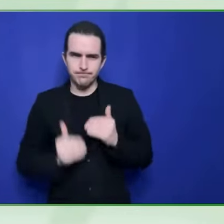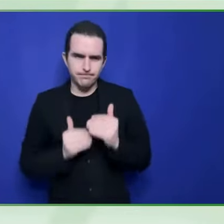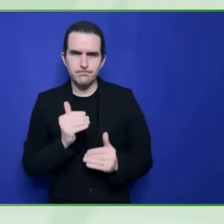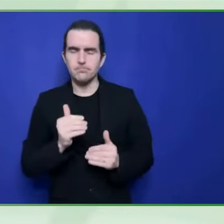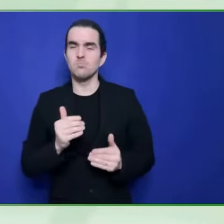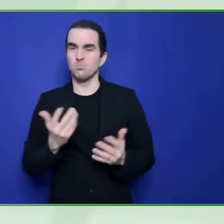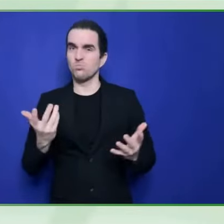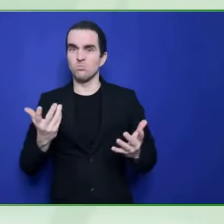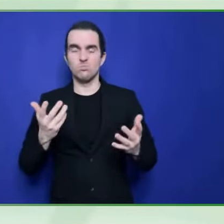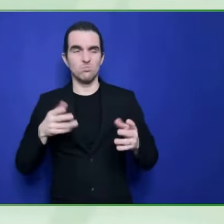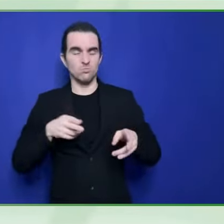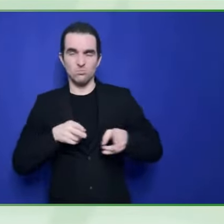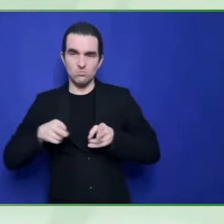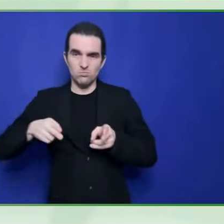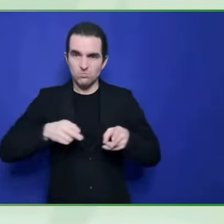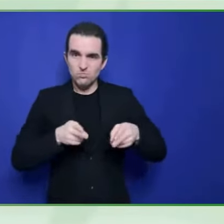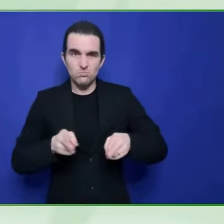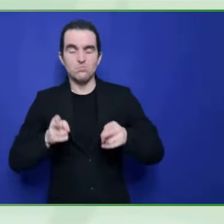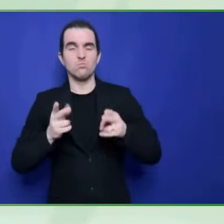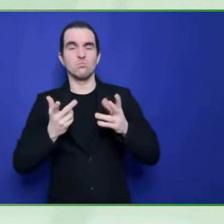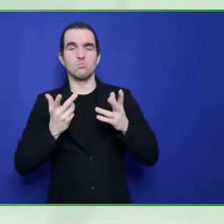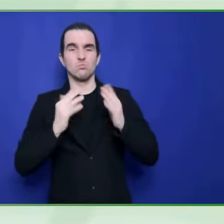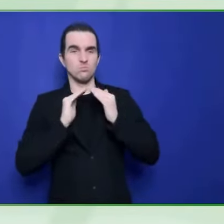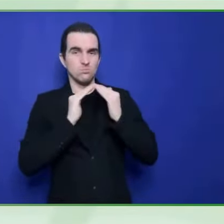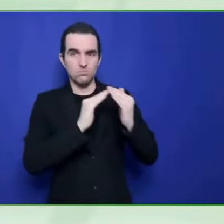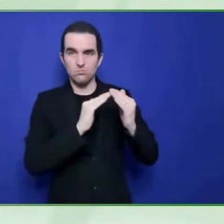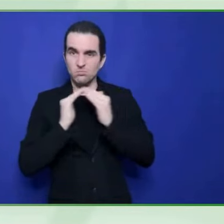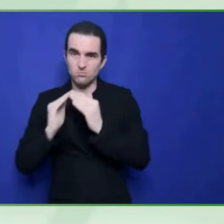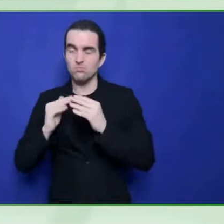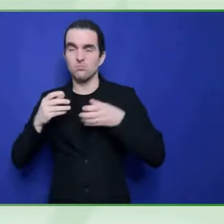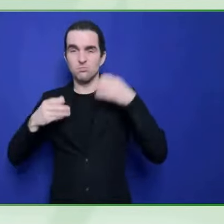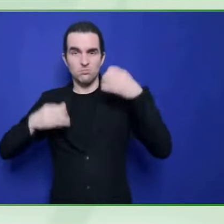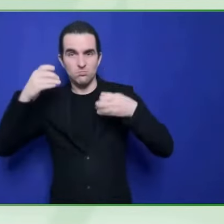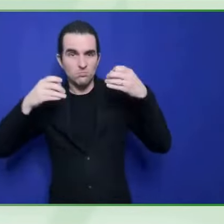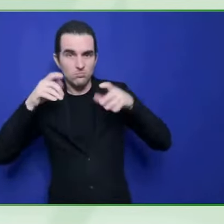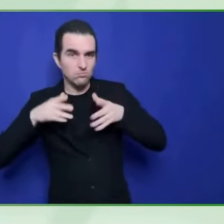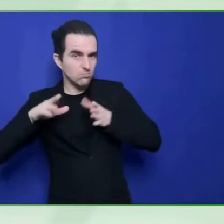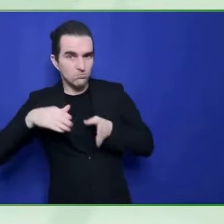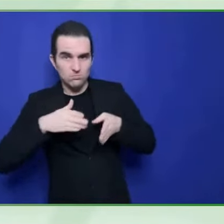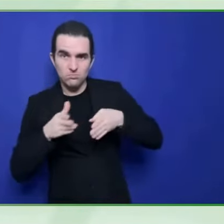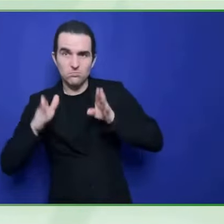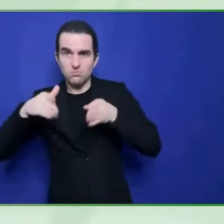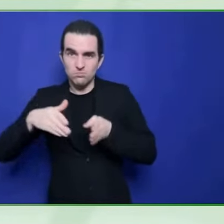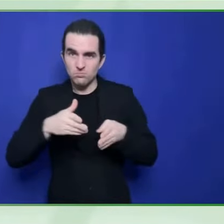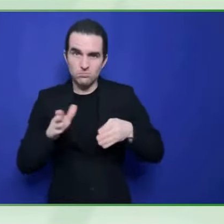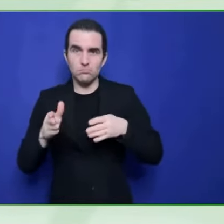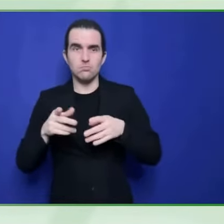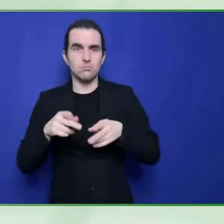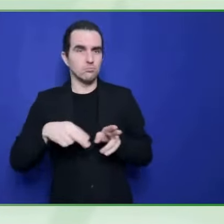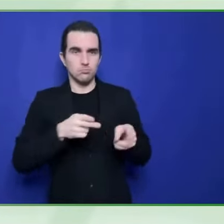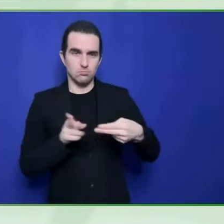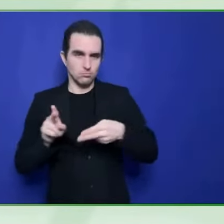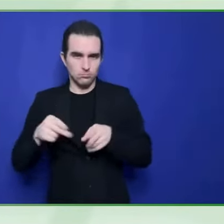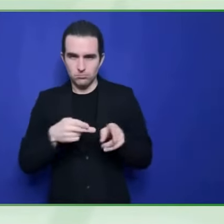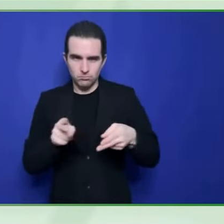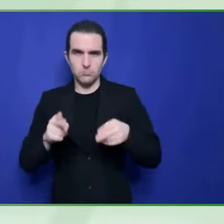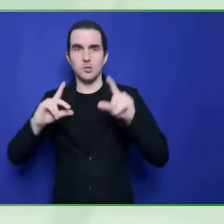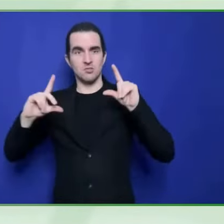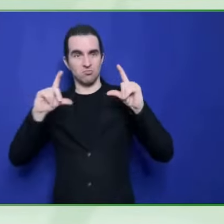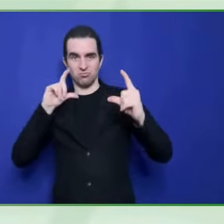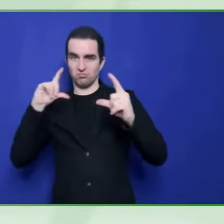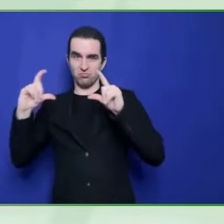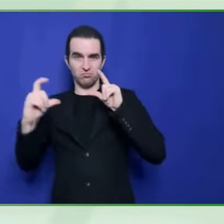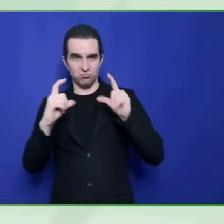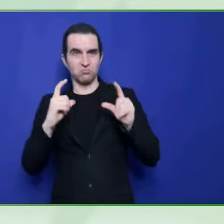at the pedestrian viewpoint. Next slide. But what we ended up using for this particular project was